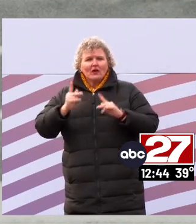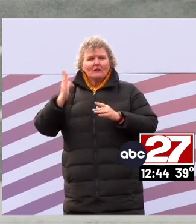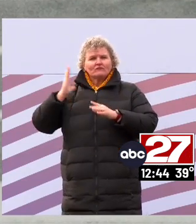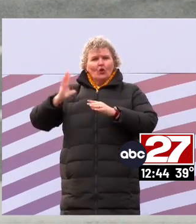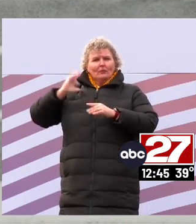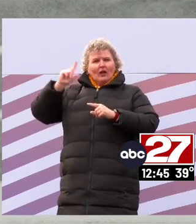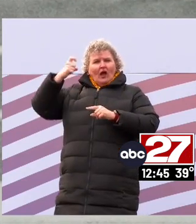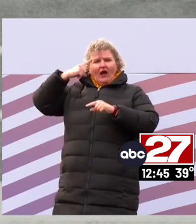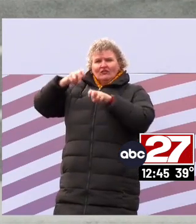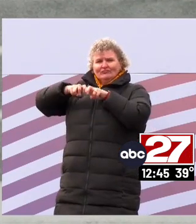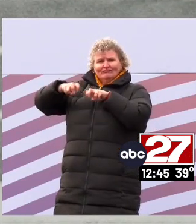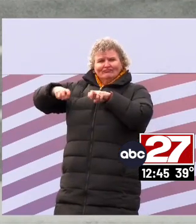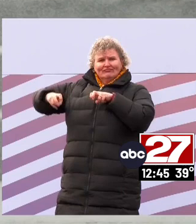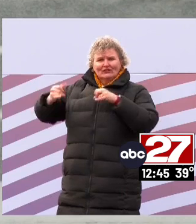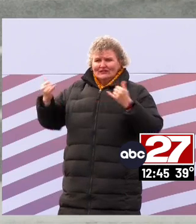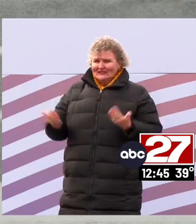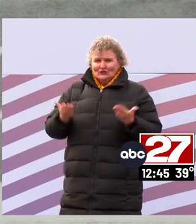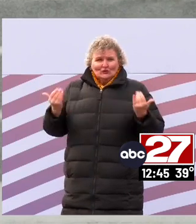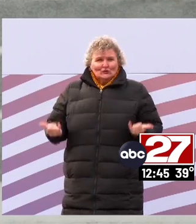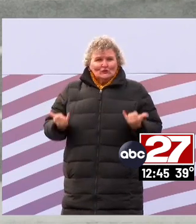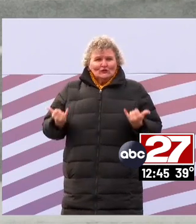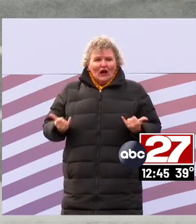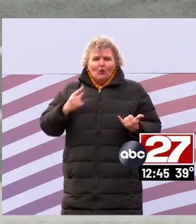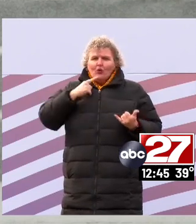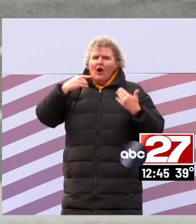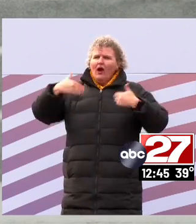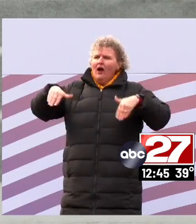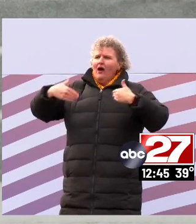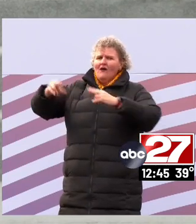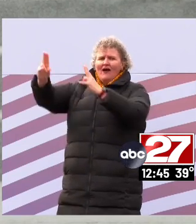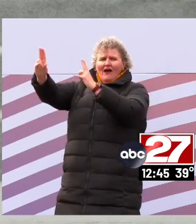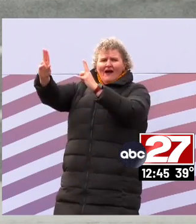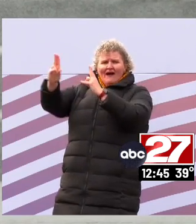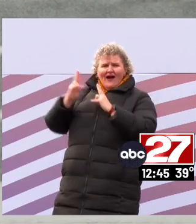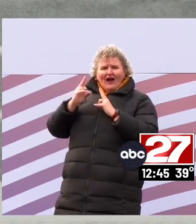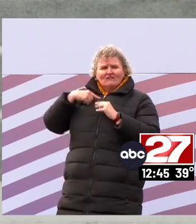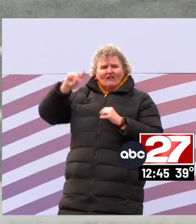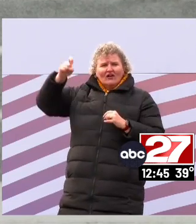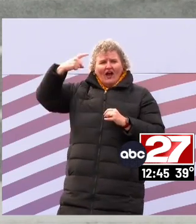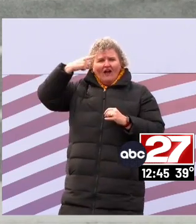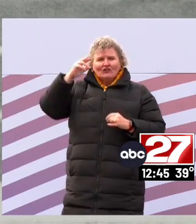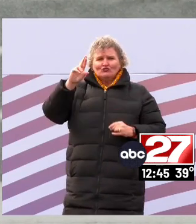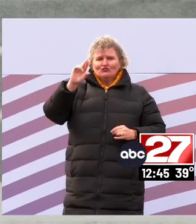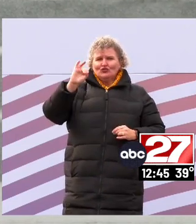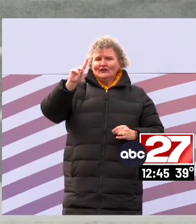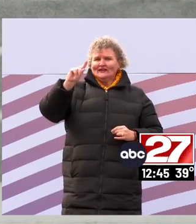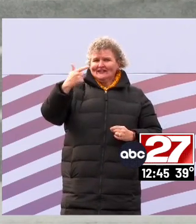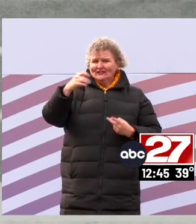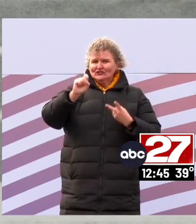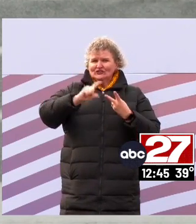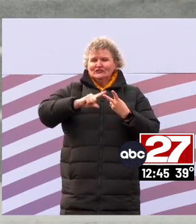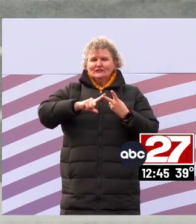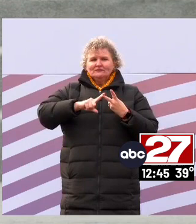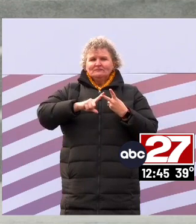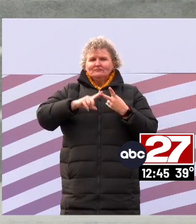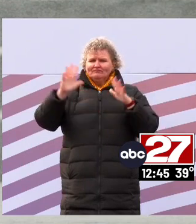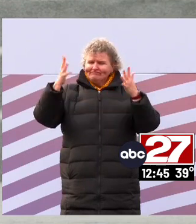us today. It's a real honor to have Governor Ridge with us, to be joined.